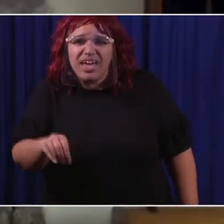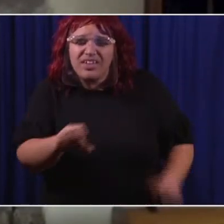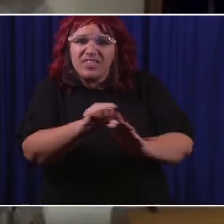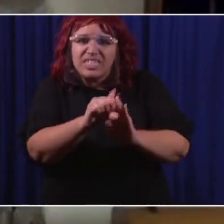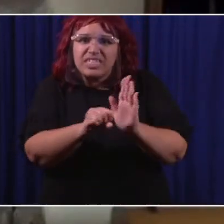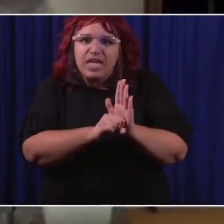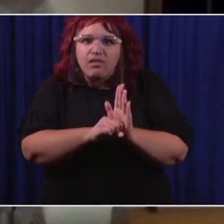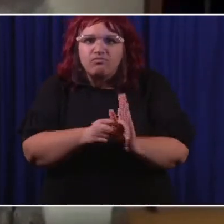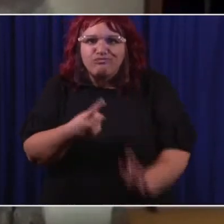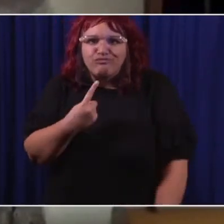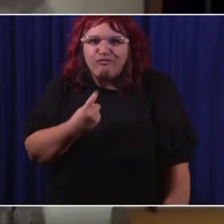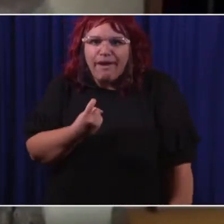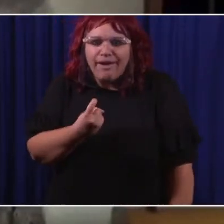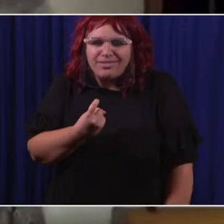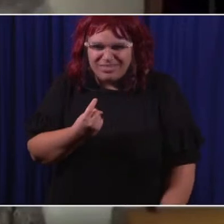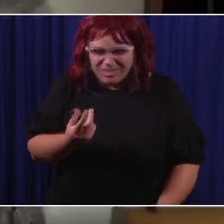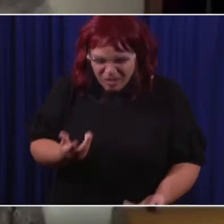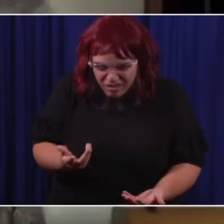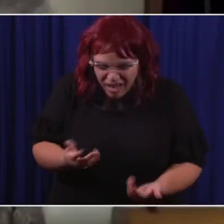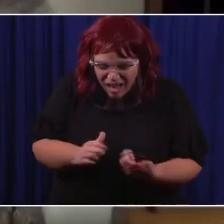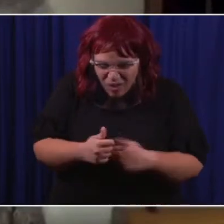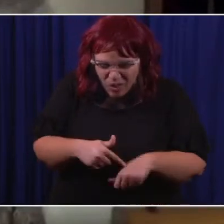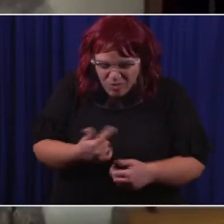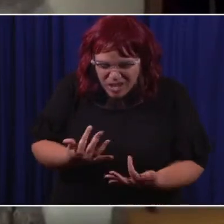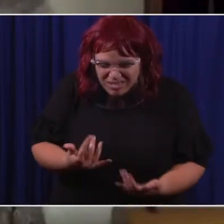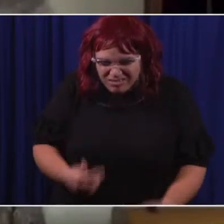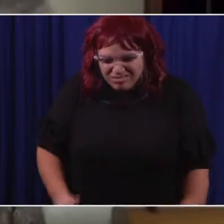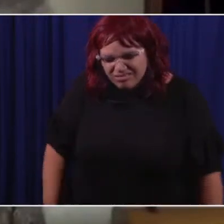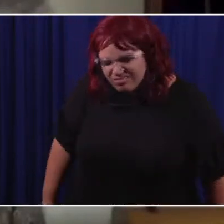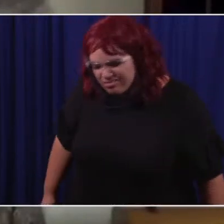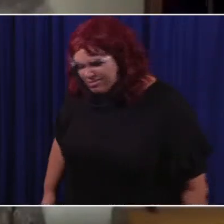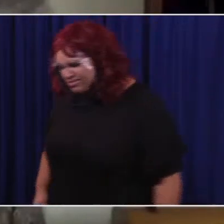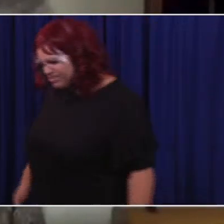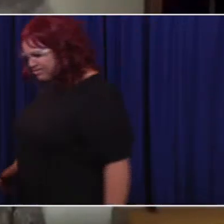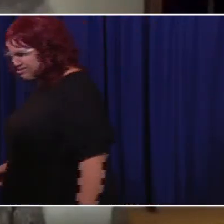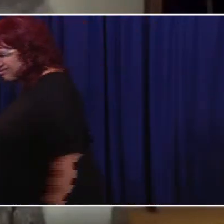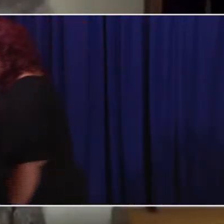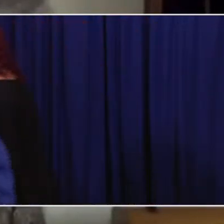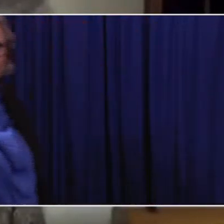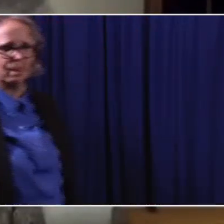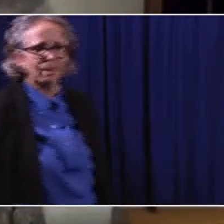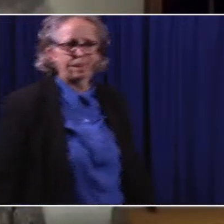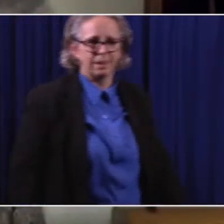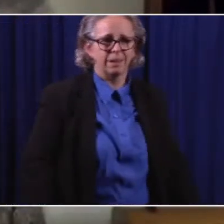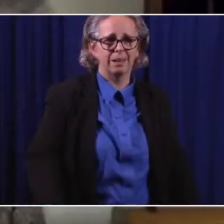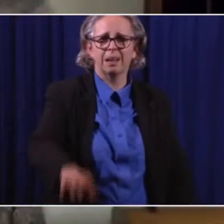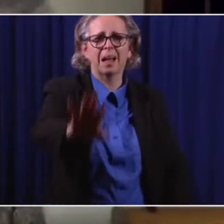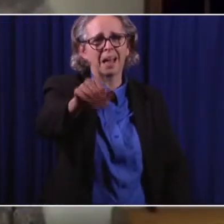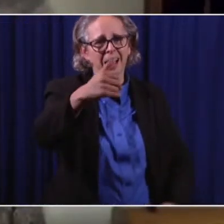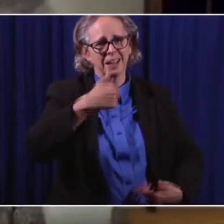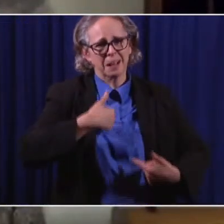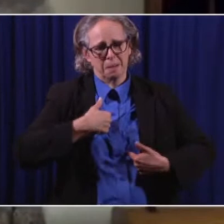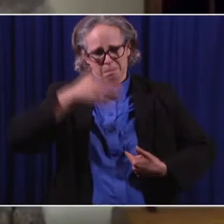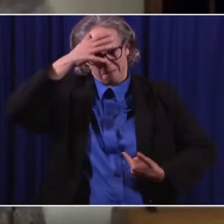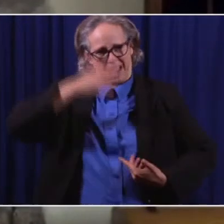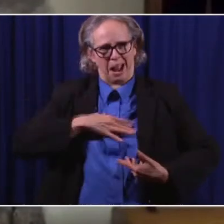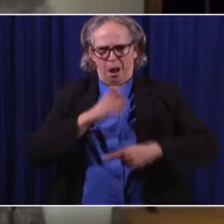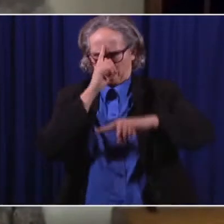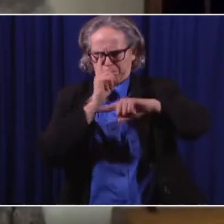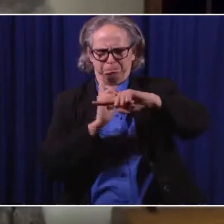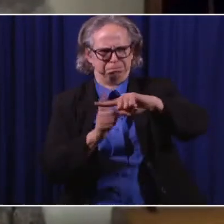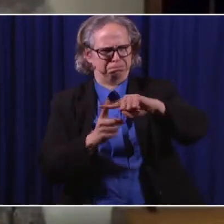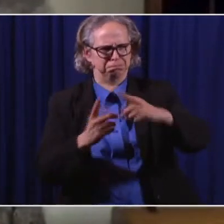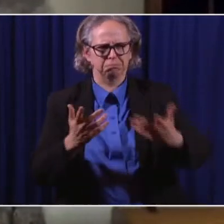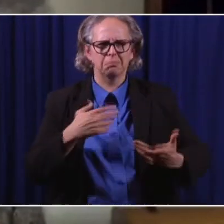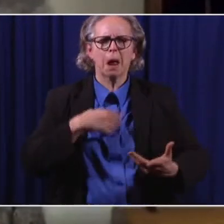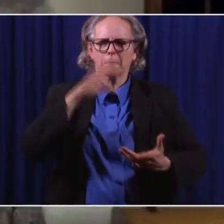Josh, we're on to see. I'm an optimist, as I told you. I think Ohioans are going to react to this. And that's